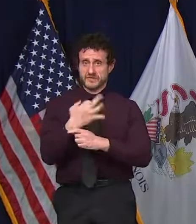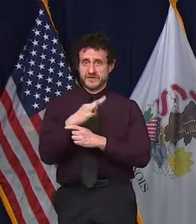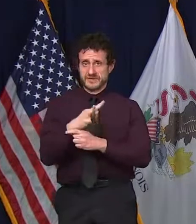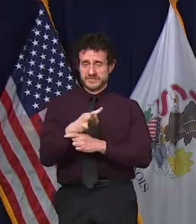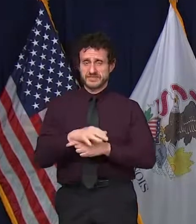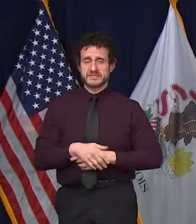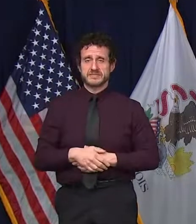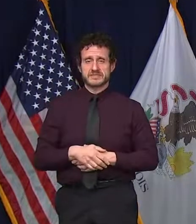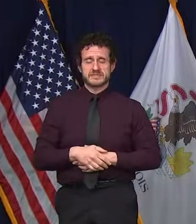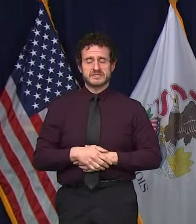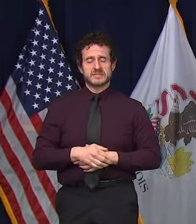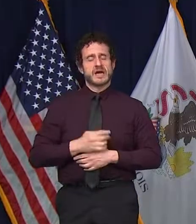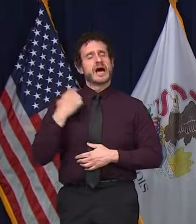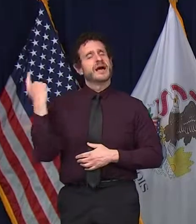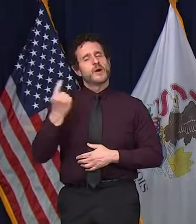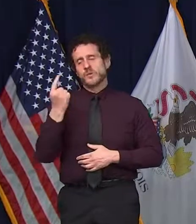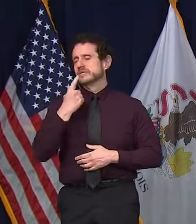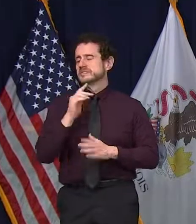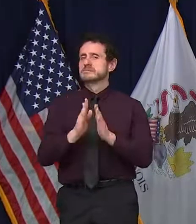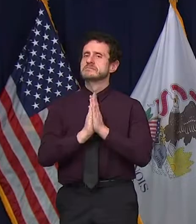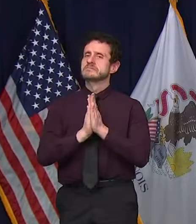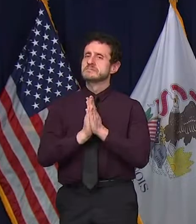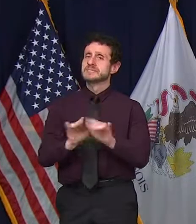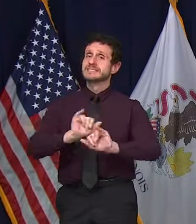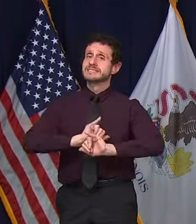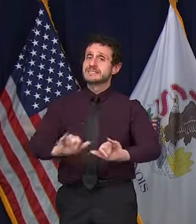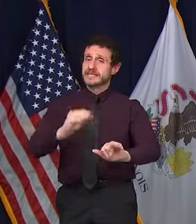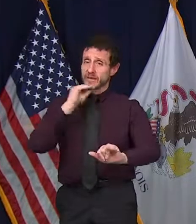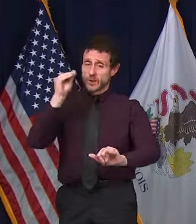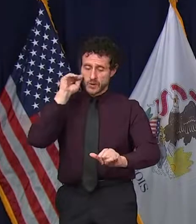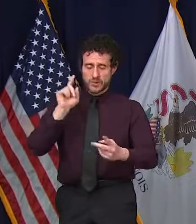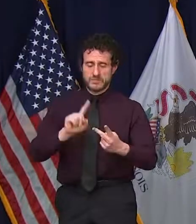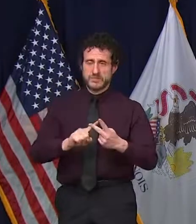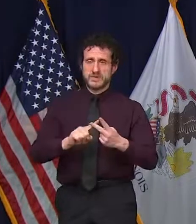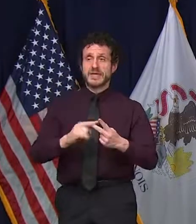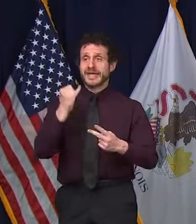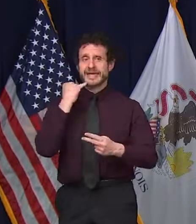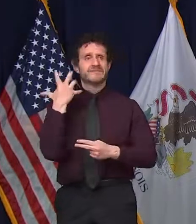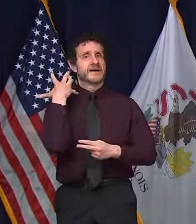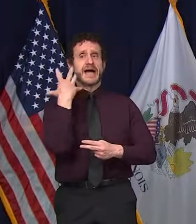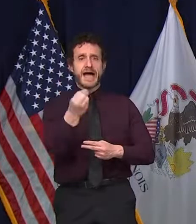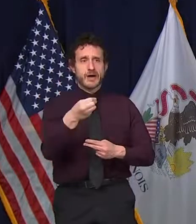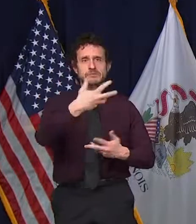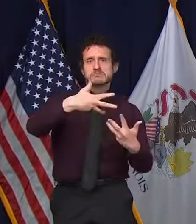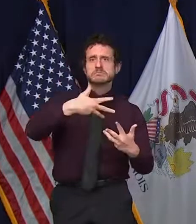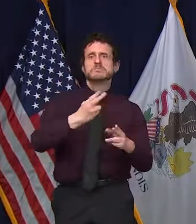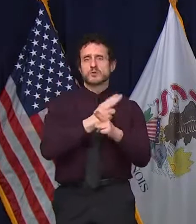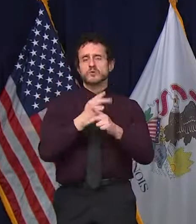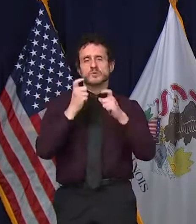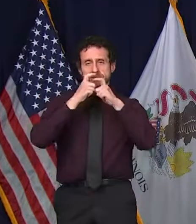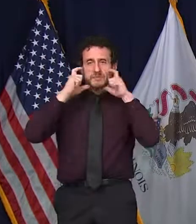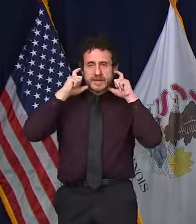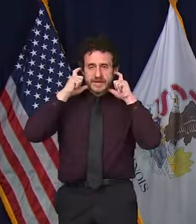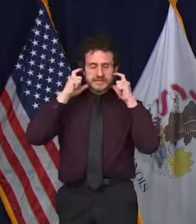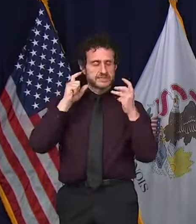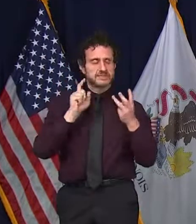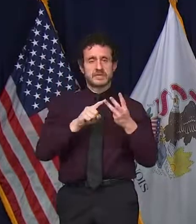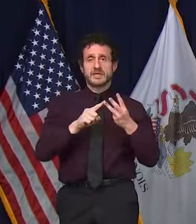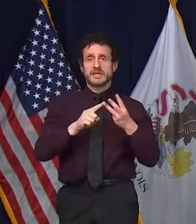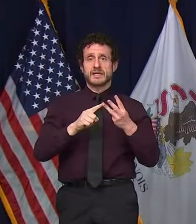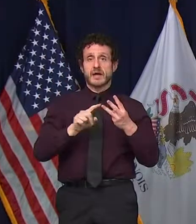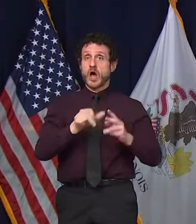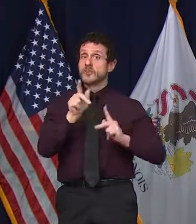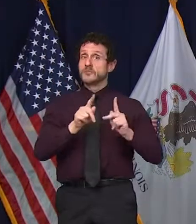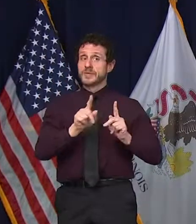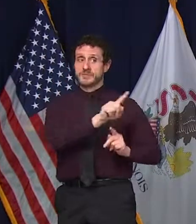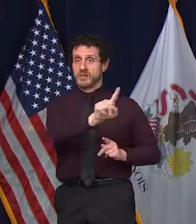So as always, please stay home, wear a mask when you are not at home, and keep 6 feet of